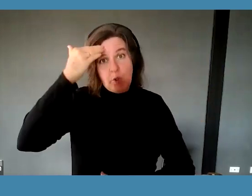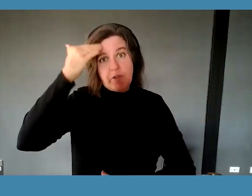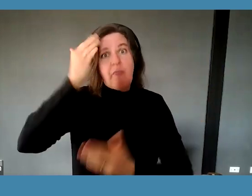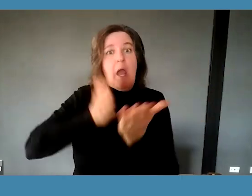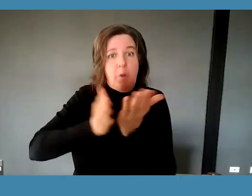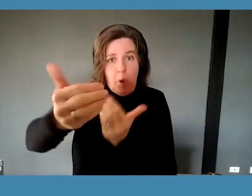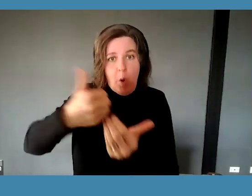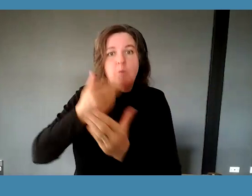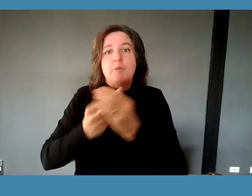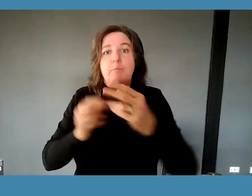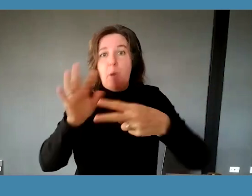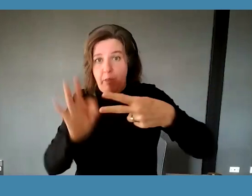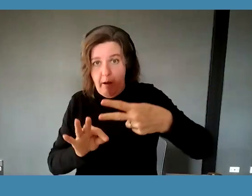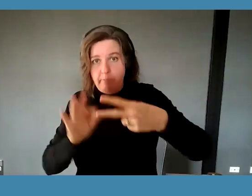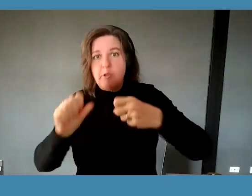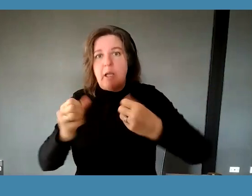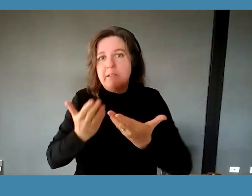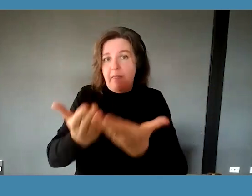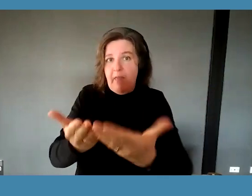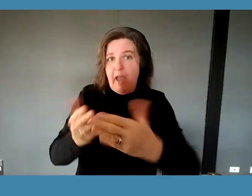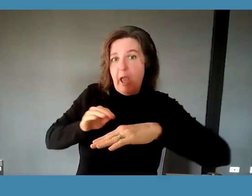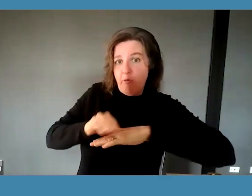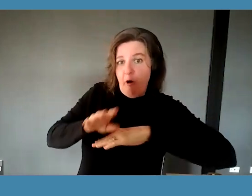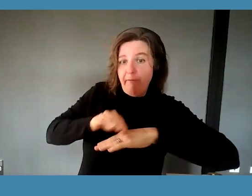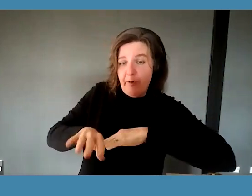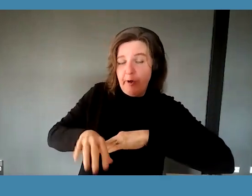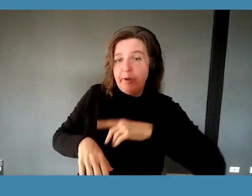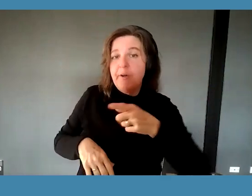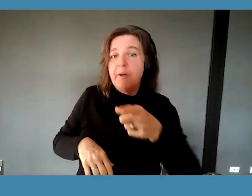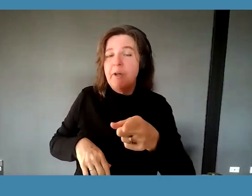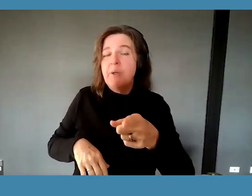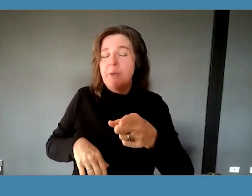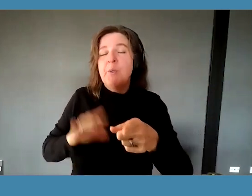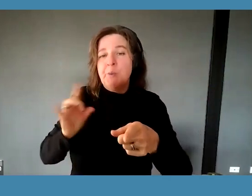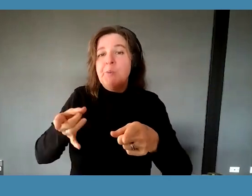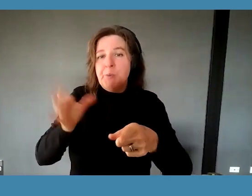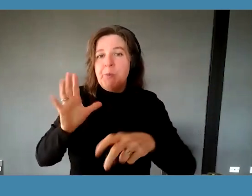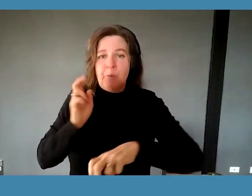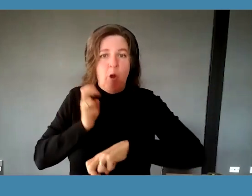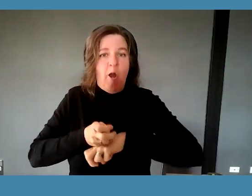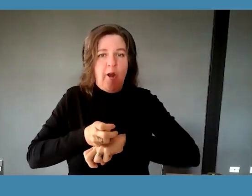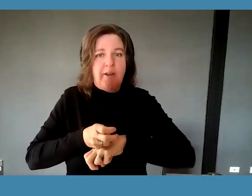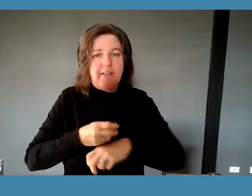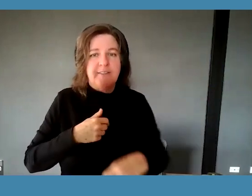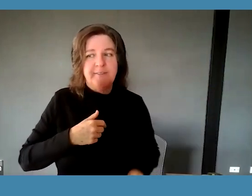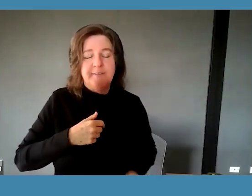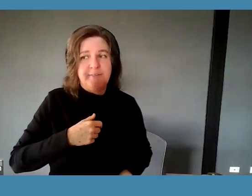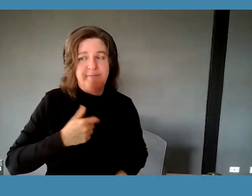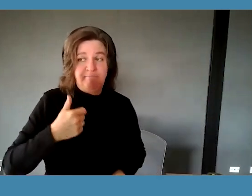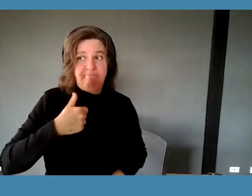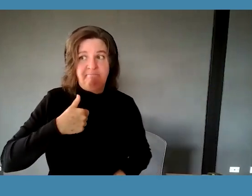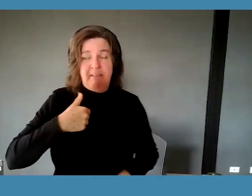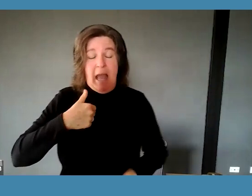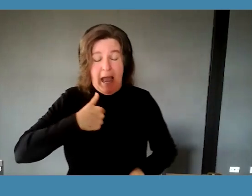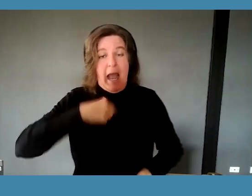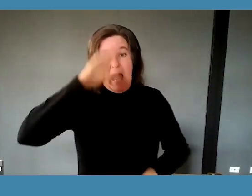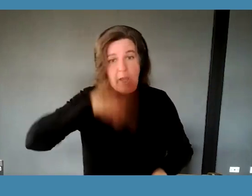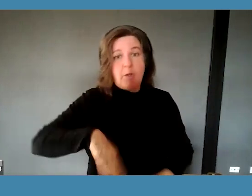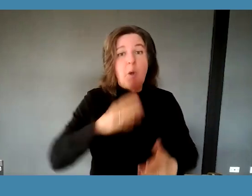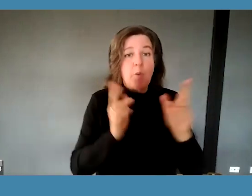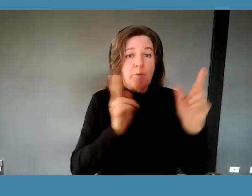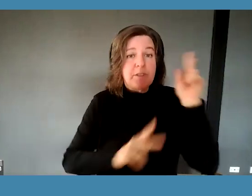some guidance? So that's pretty hard. I mean, I just individually know some people who know a lot about that,